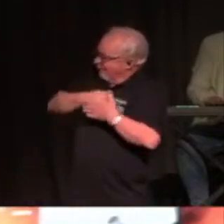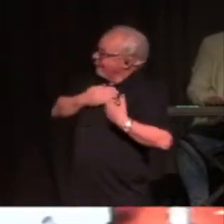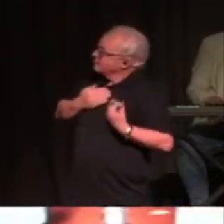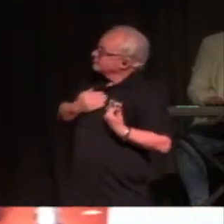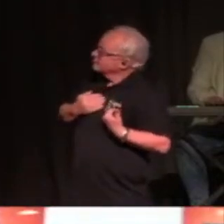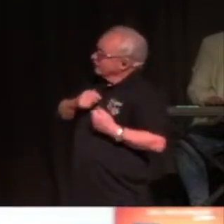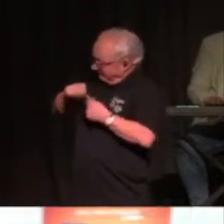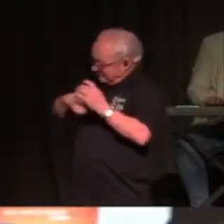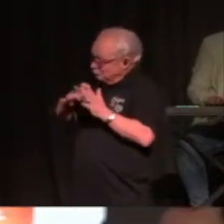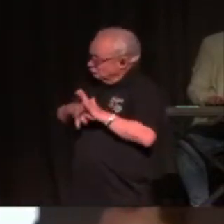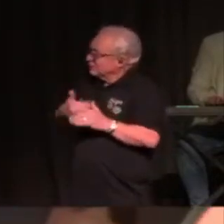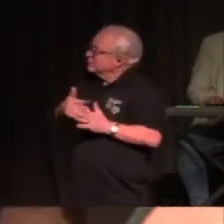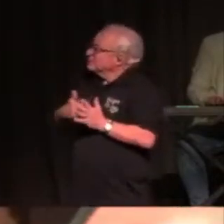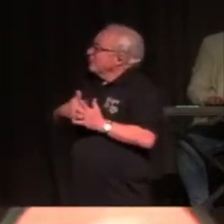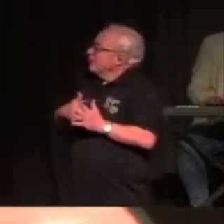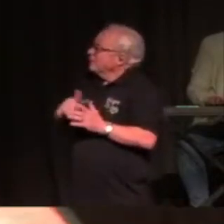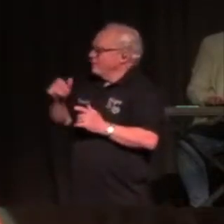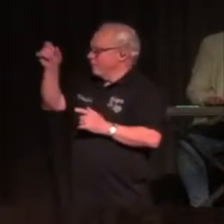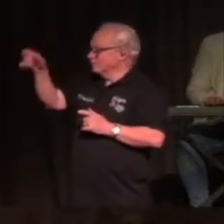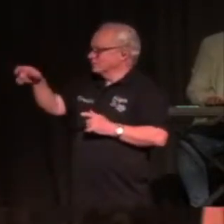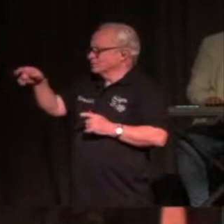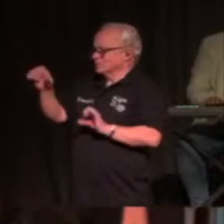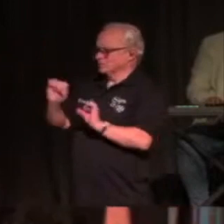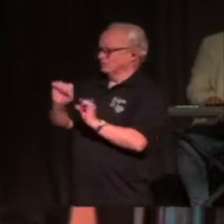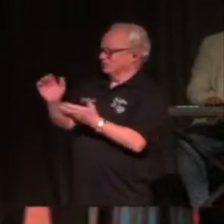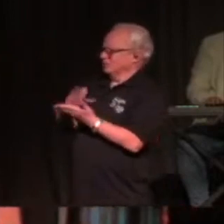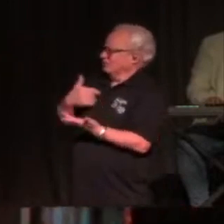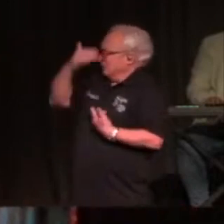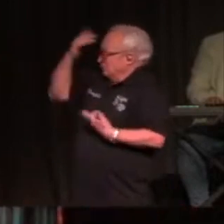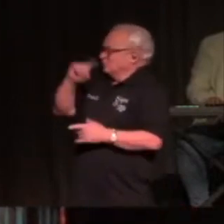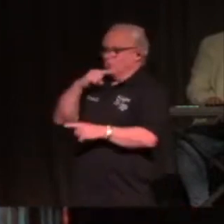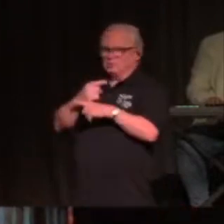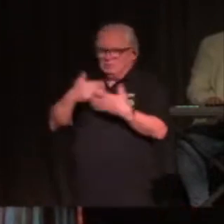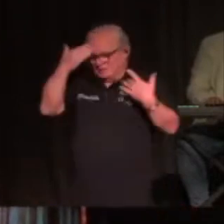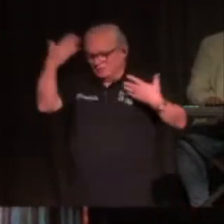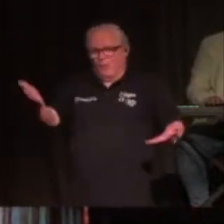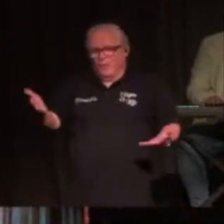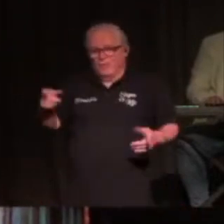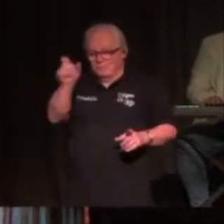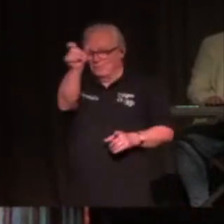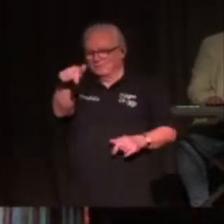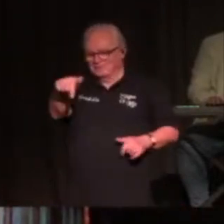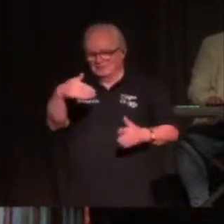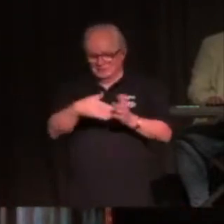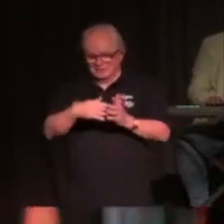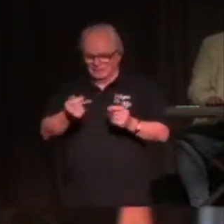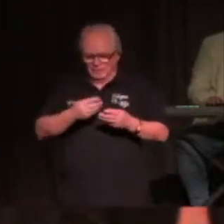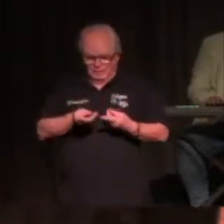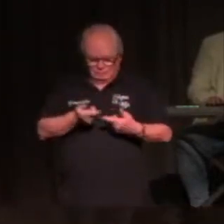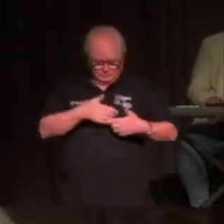Maybe there's somebody here that's just, you know, I'm not even saved. I hardly even know what you're talking about. But there's something in my heart